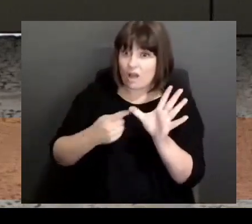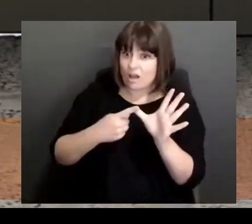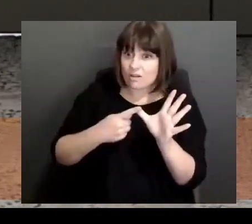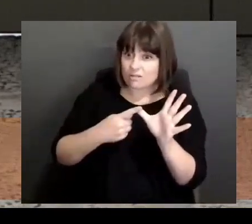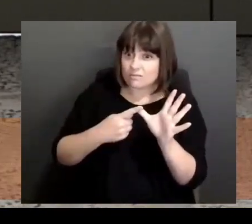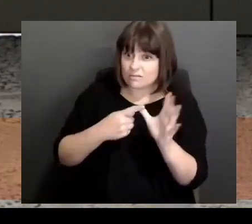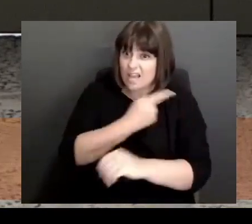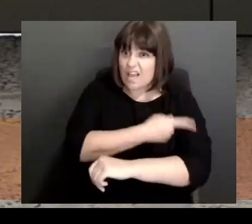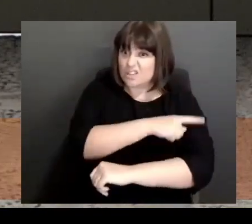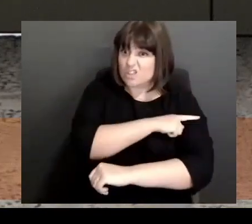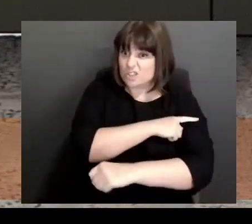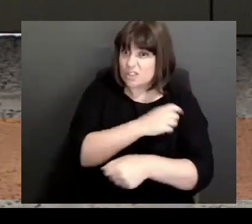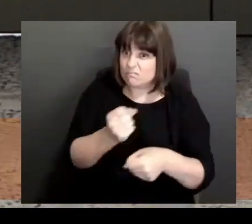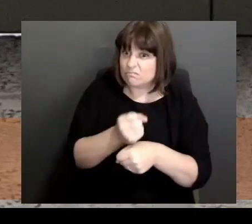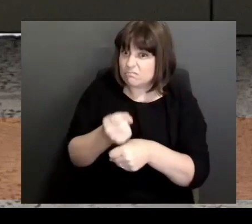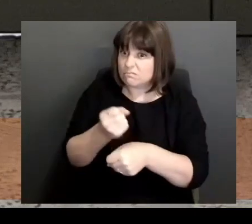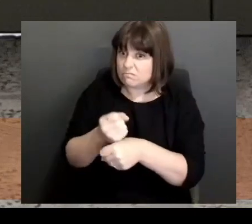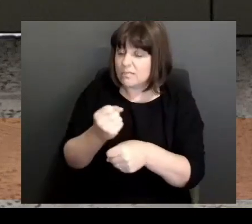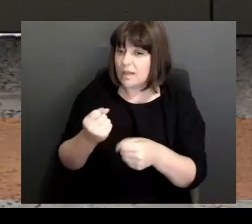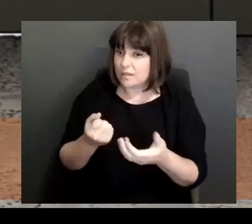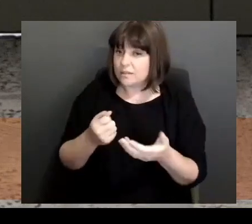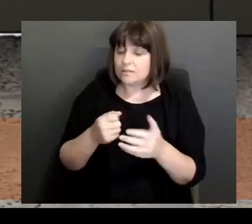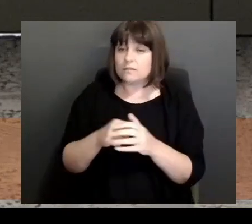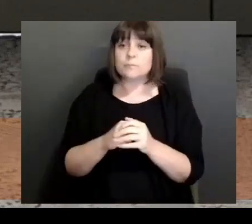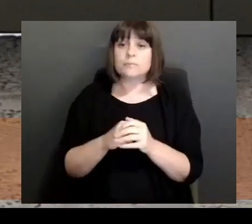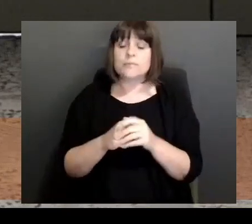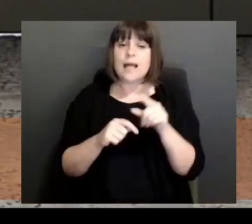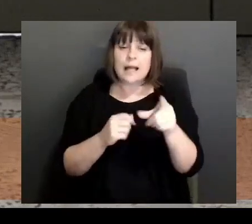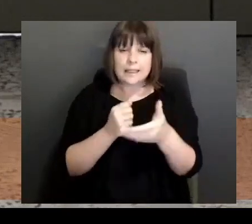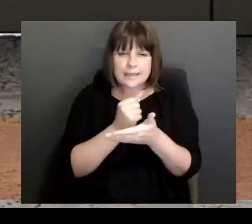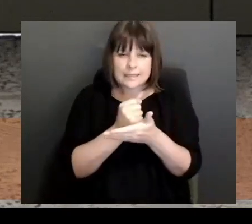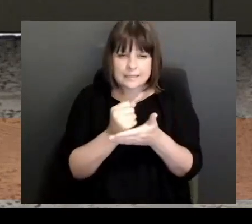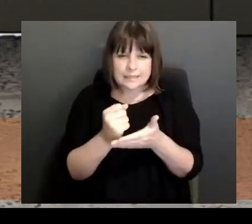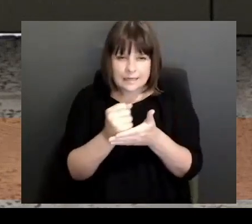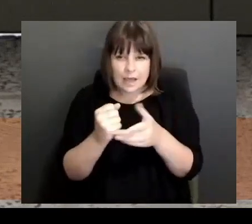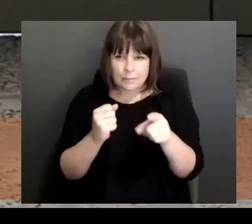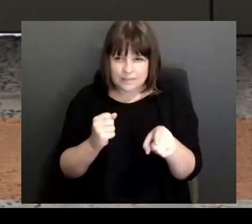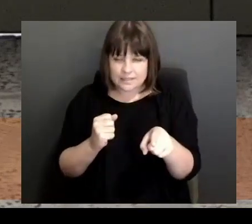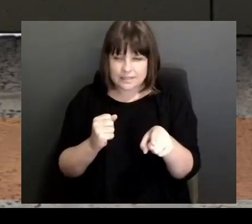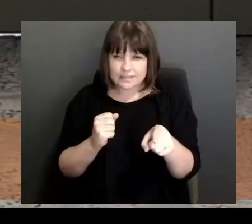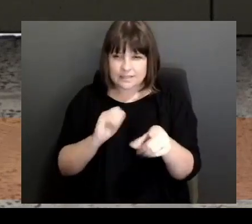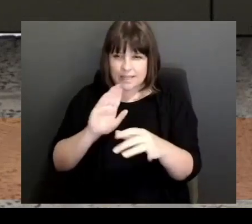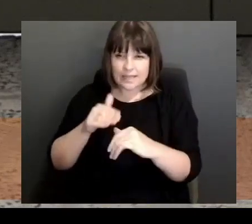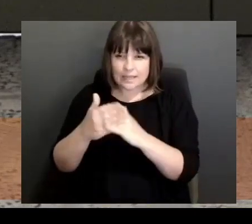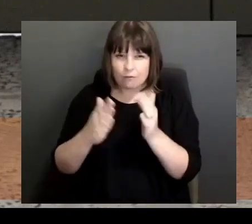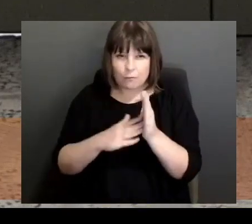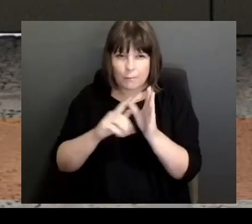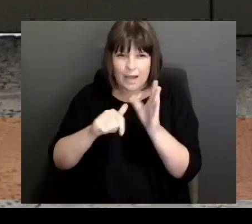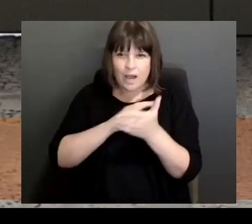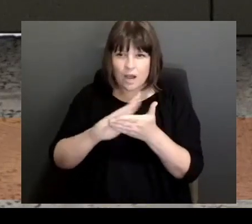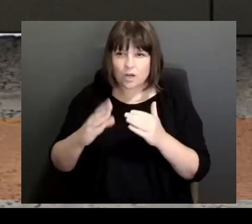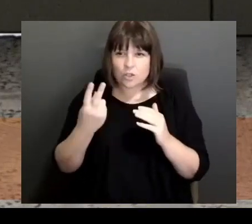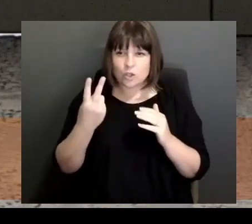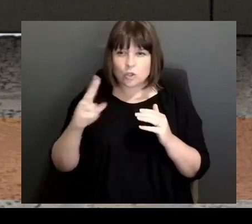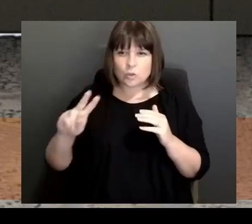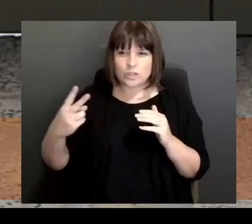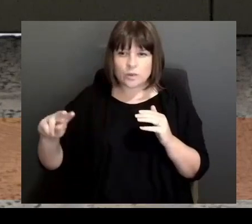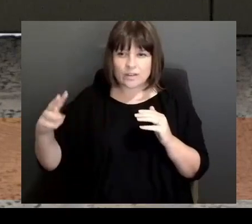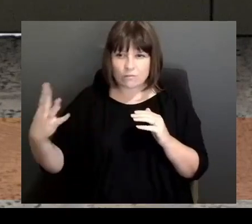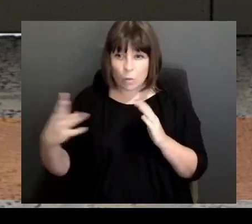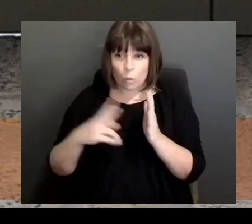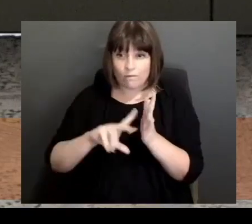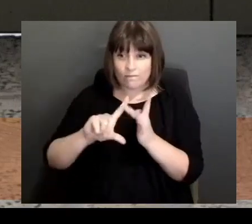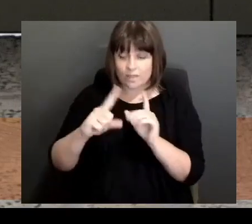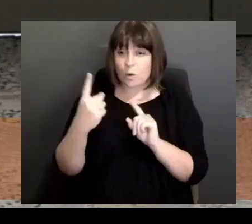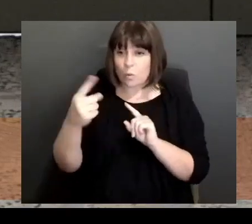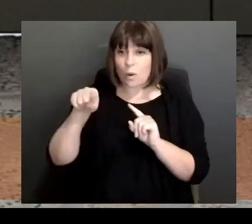gigawatts. And then just to finish these numbers, as of March 2024, Victoria has 1.7